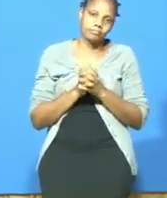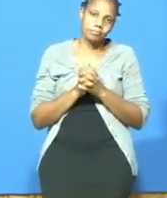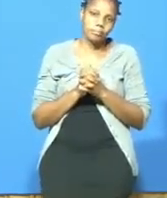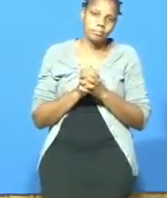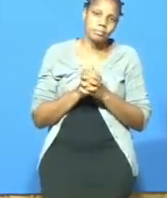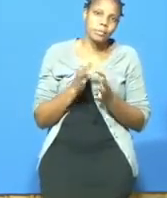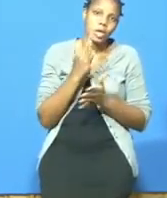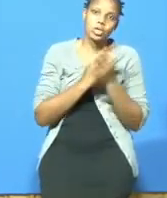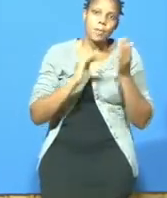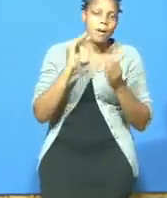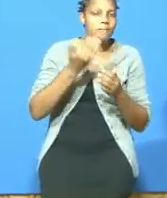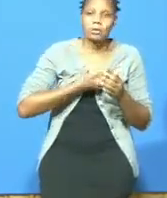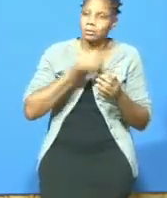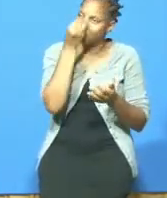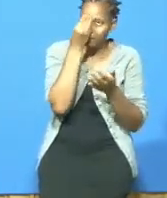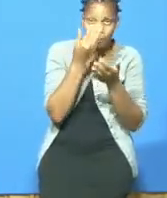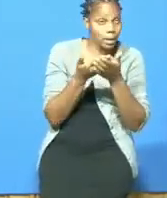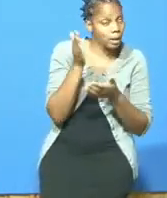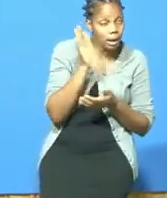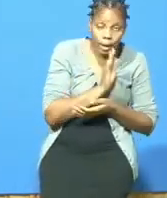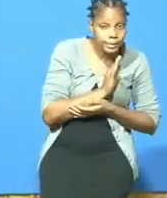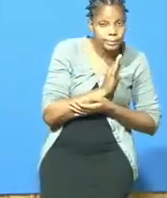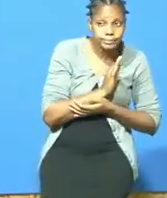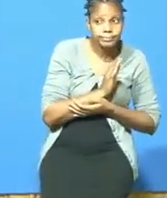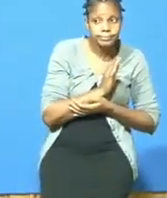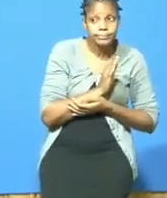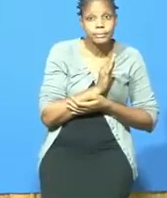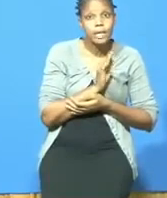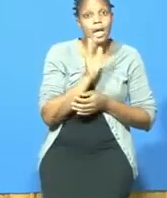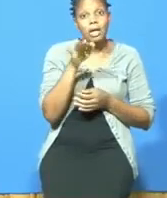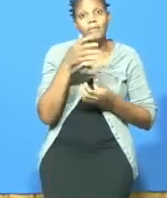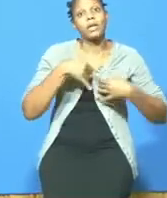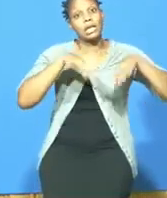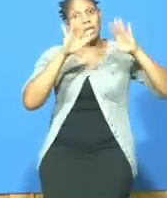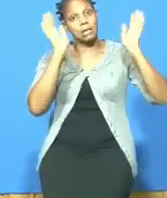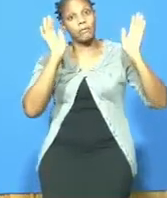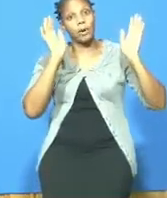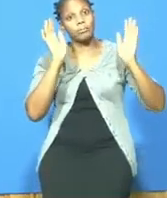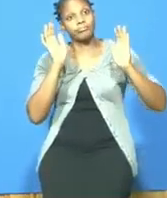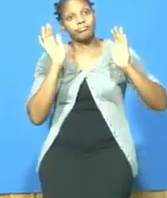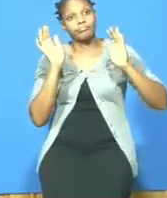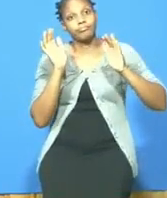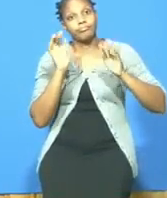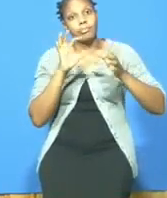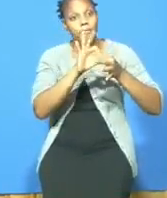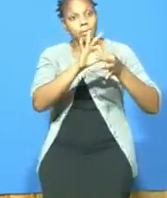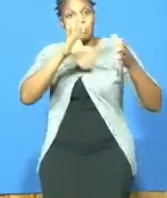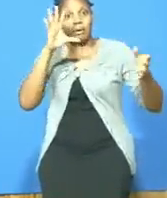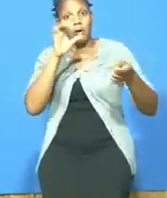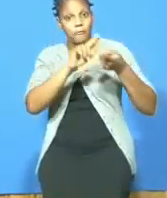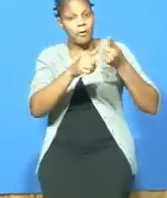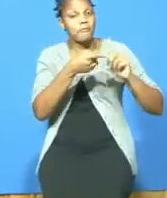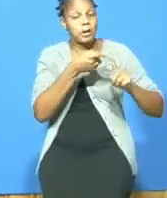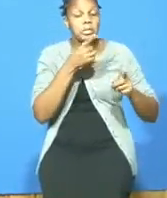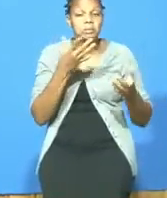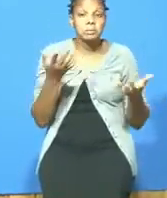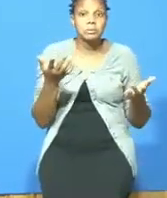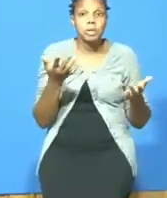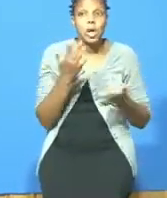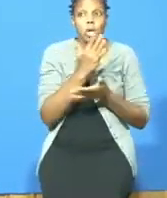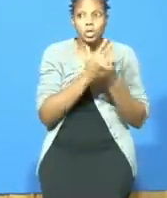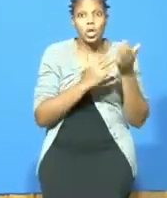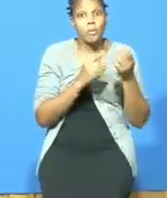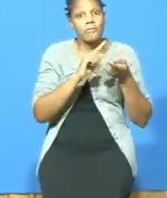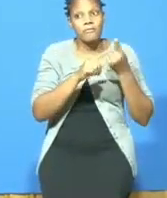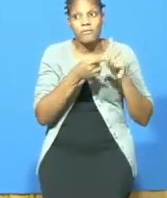Some of us, to obey God, you have to give up some friends. Some of us, to obey God, you may have